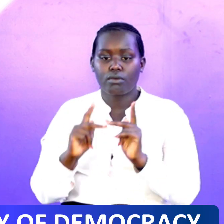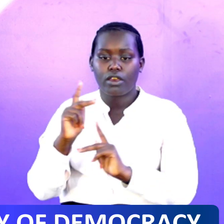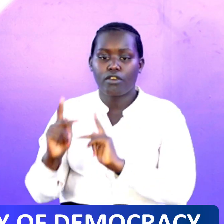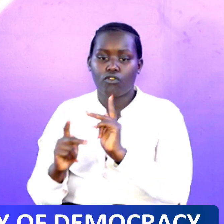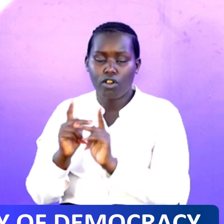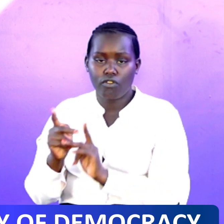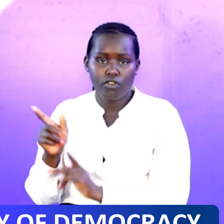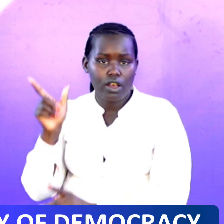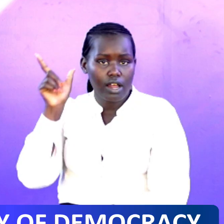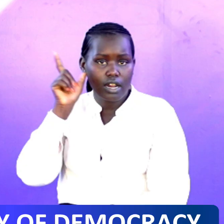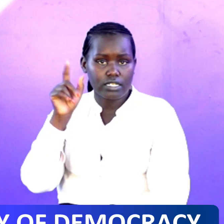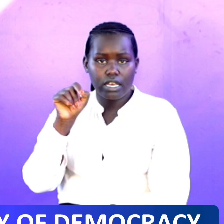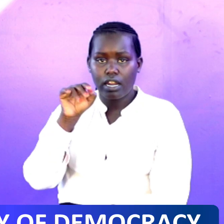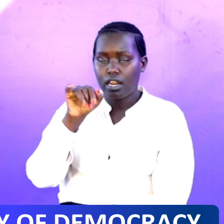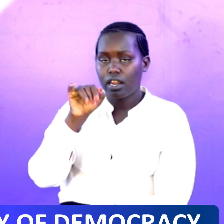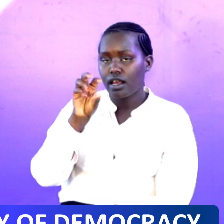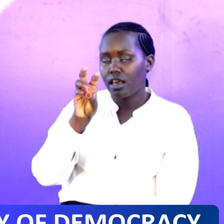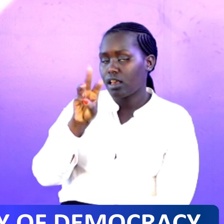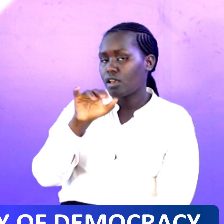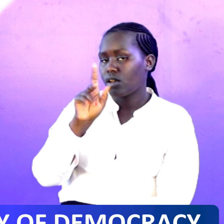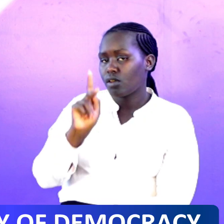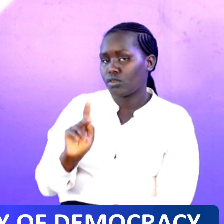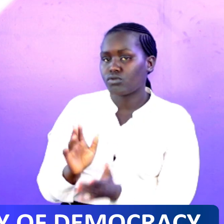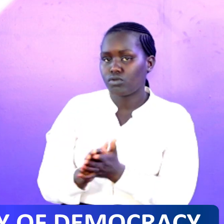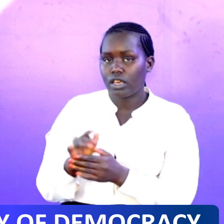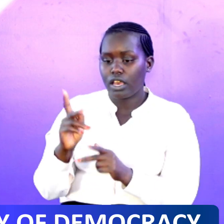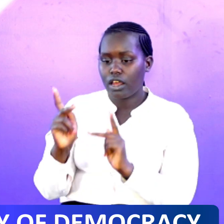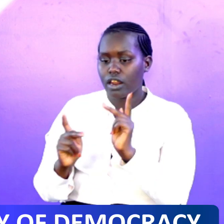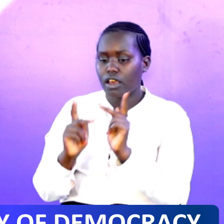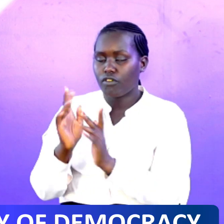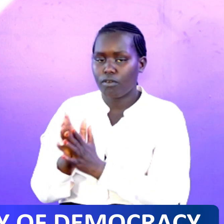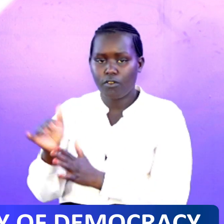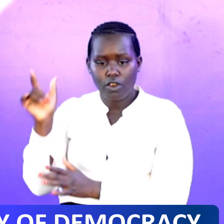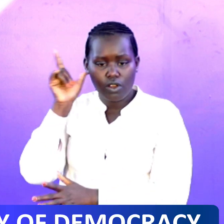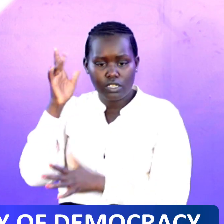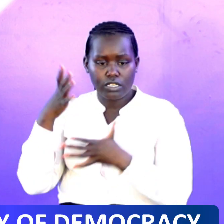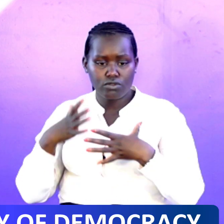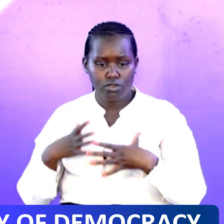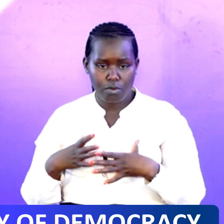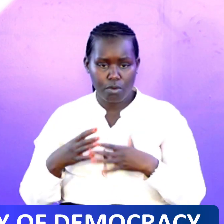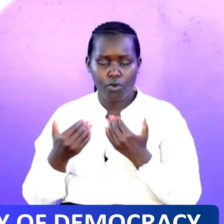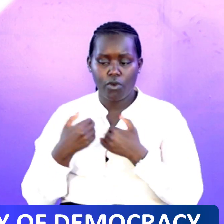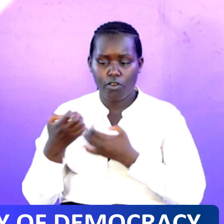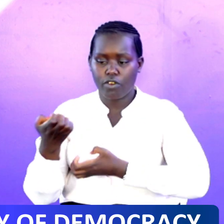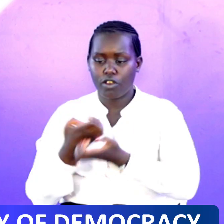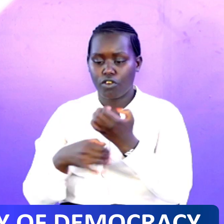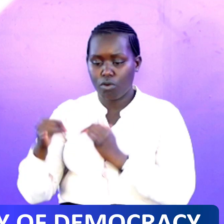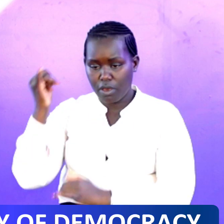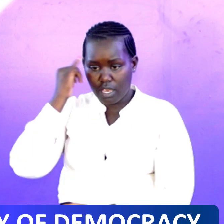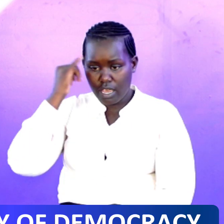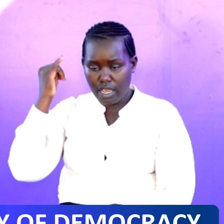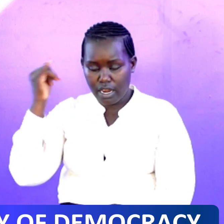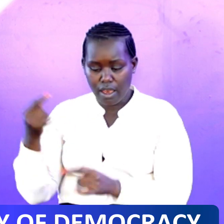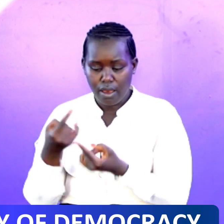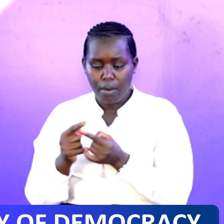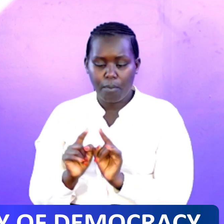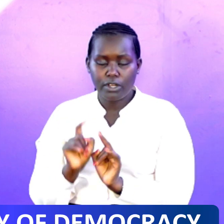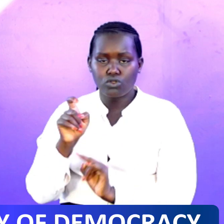Listen, tweak, and evolve. So you listen to the people. You have an economic idea, Yeah. but you have to listen to the